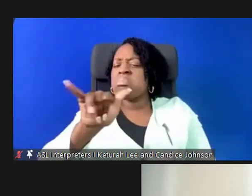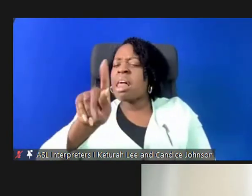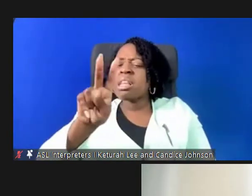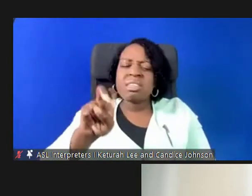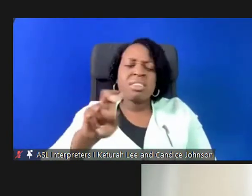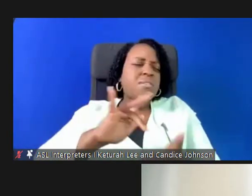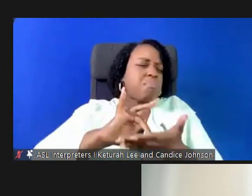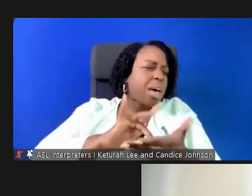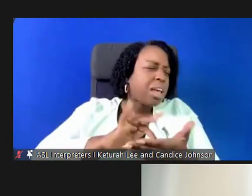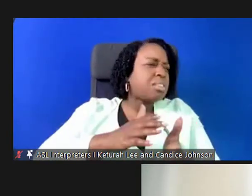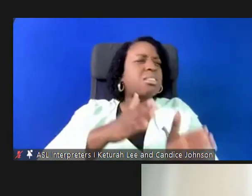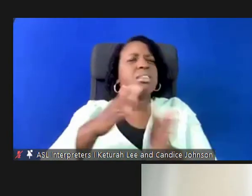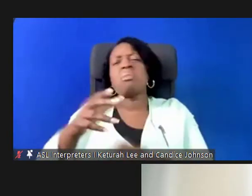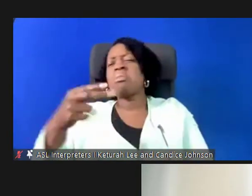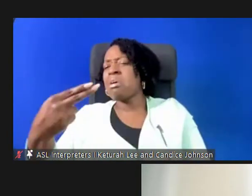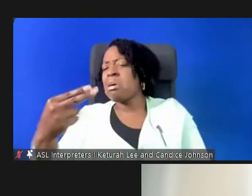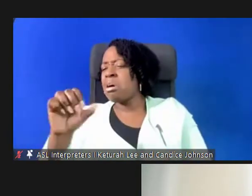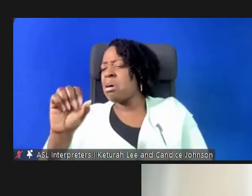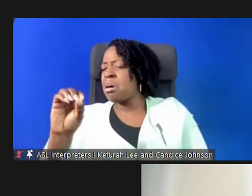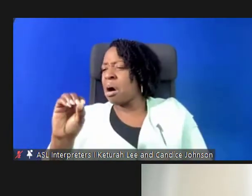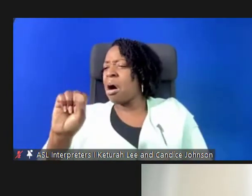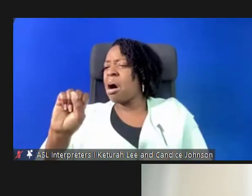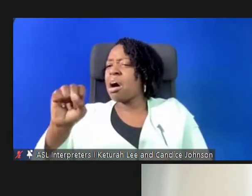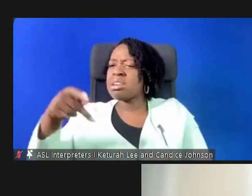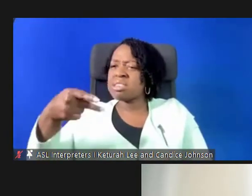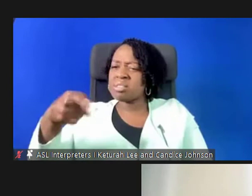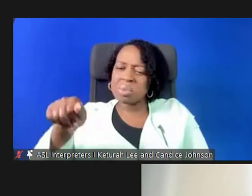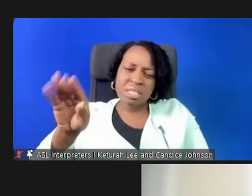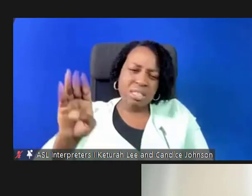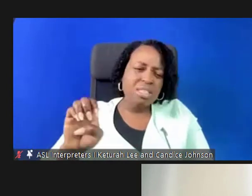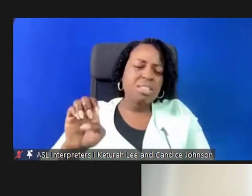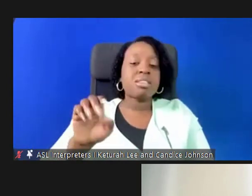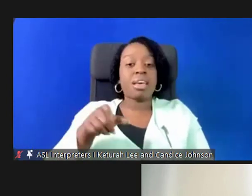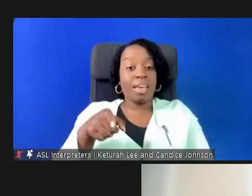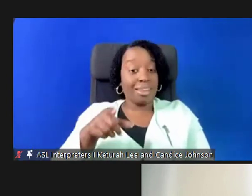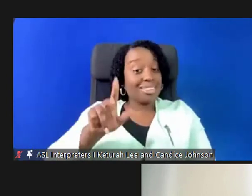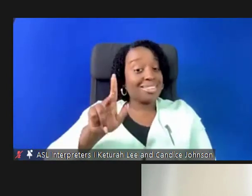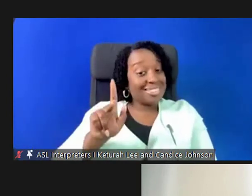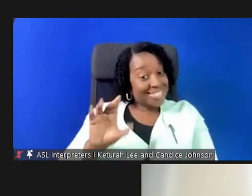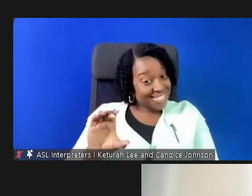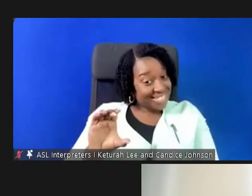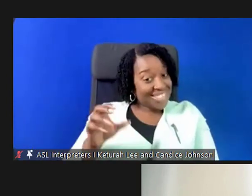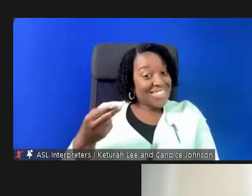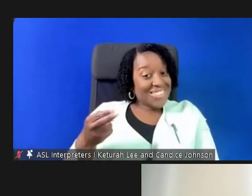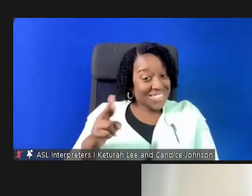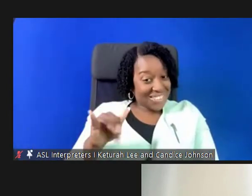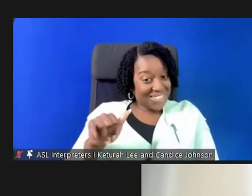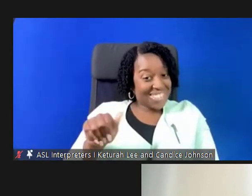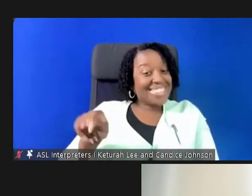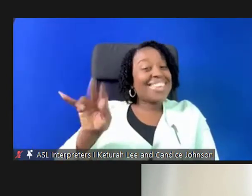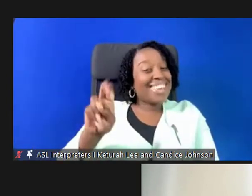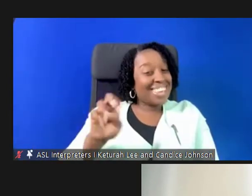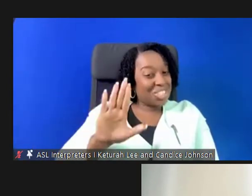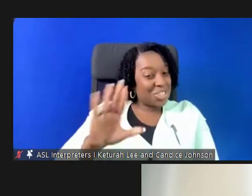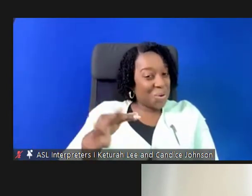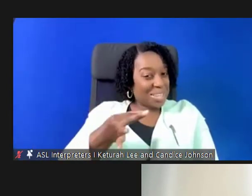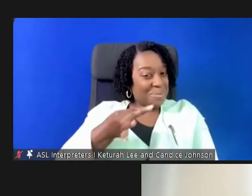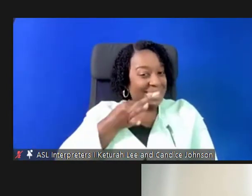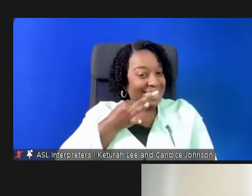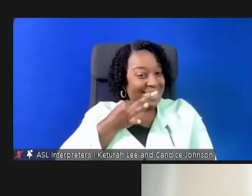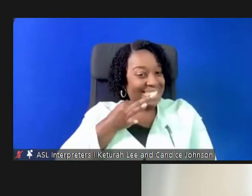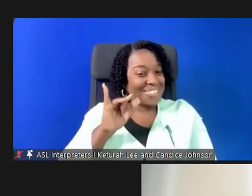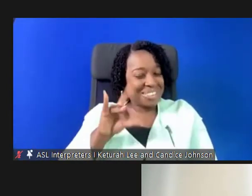And Christine, I know you are quite the expert in this area and have done a lot of thinking and writing